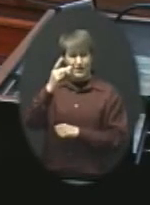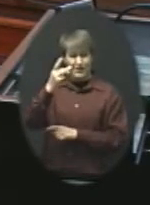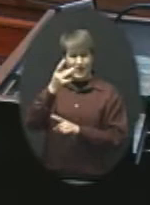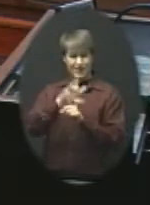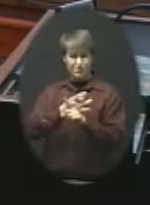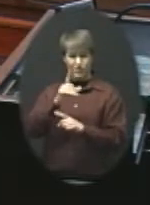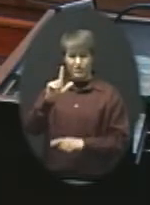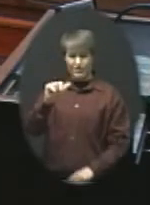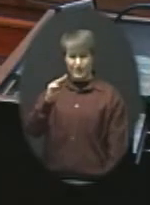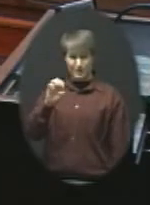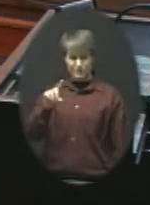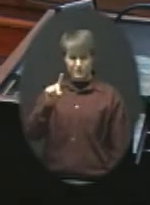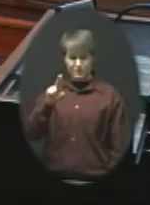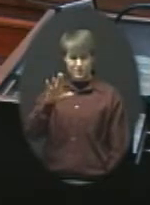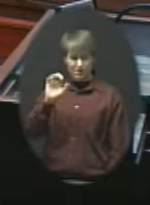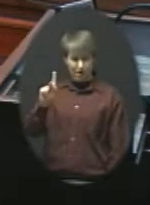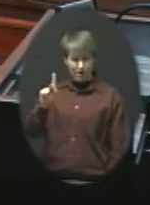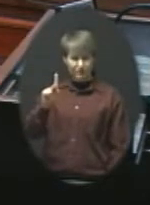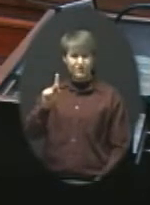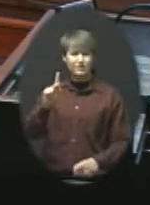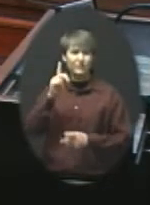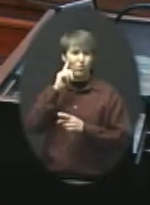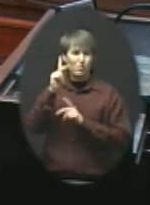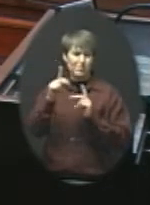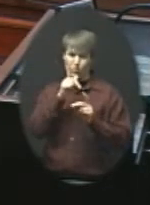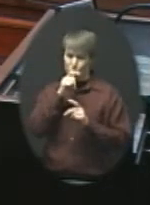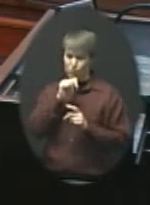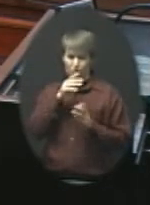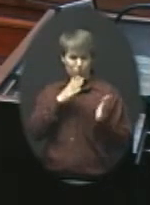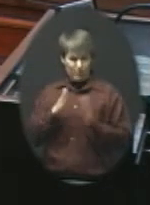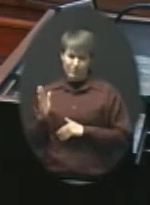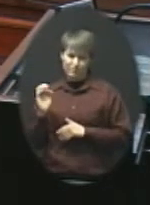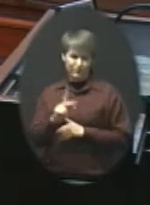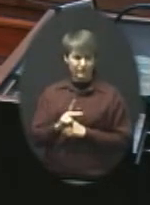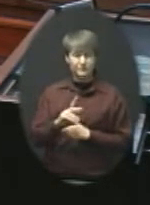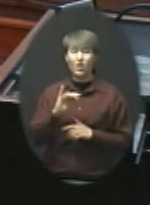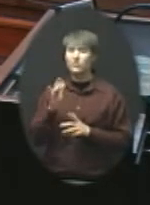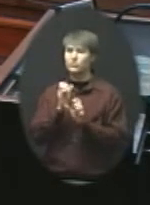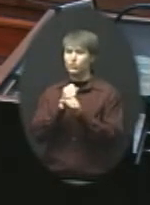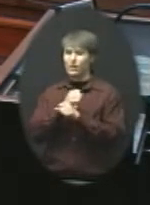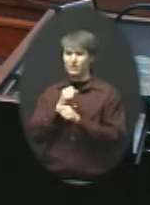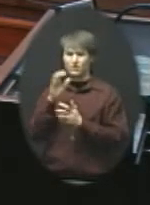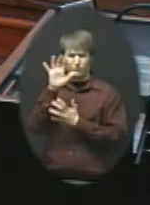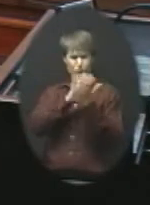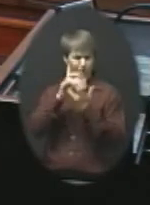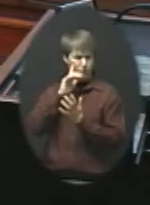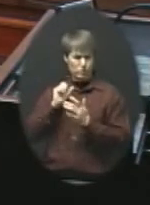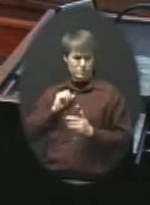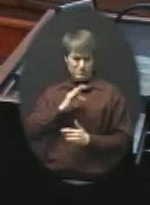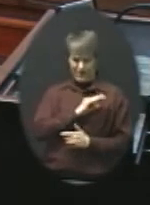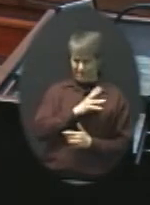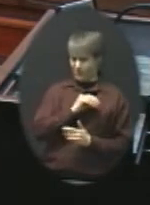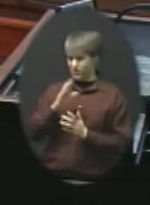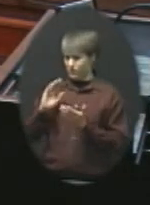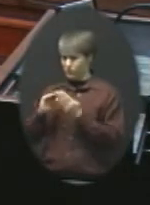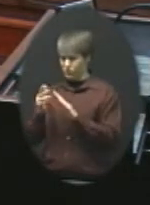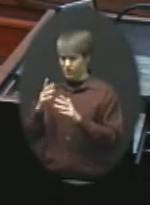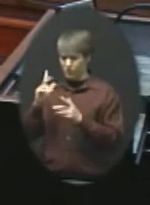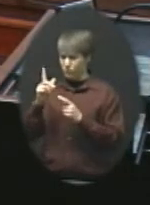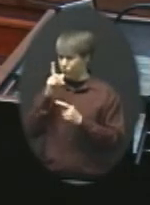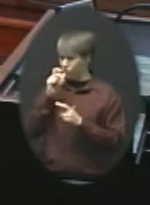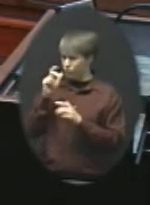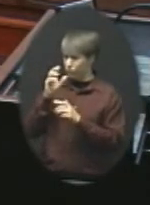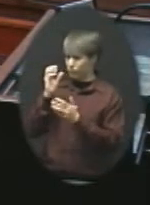duck status for board members who are not returning. It also creates confusion for staff and community about who is authorized to make decisions